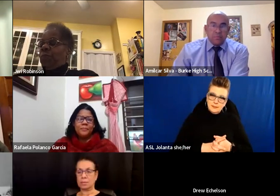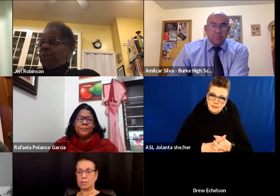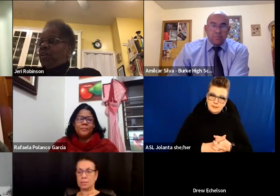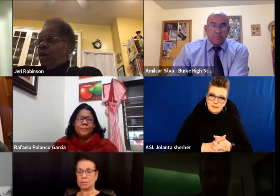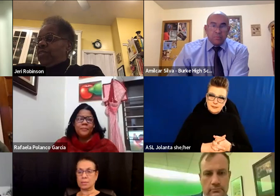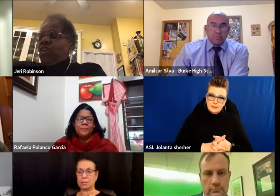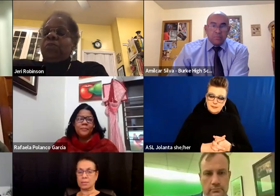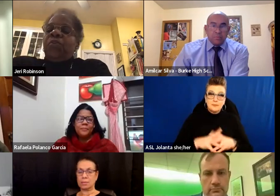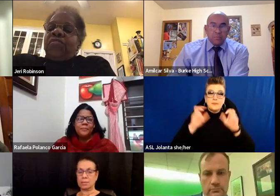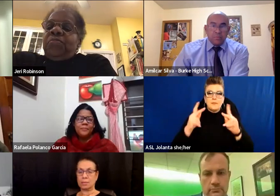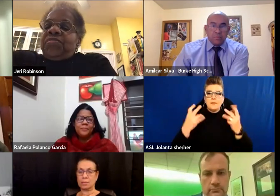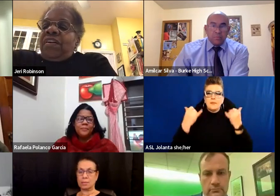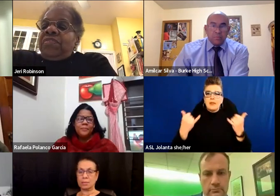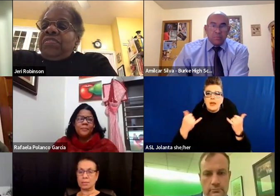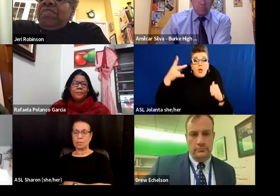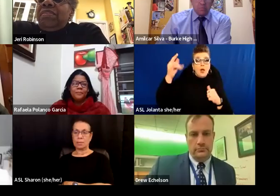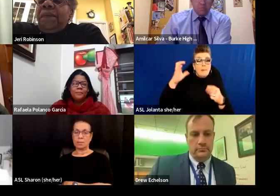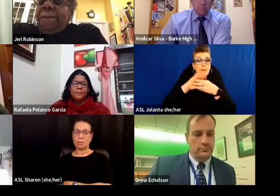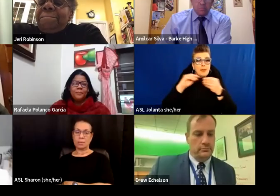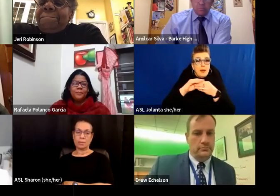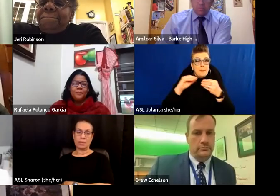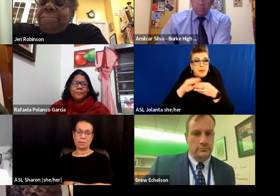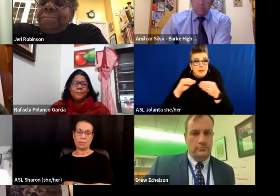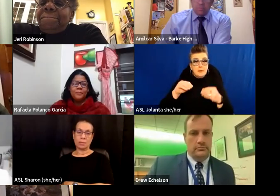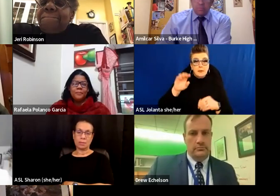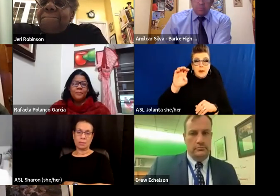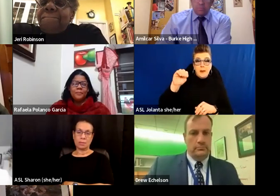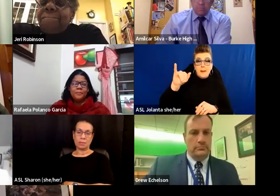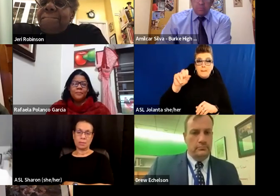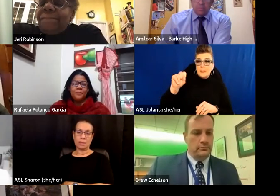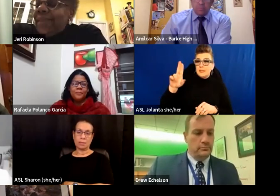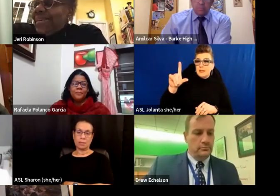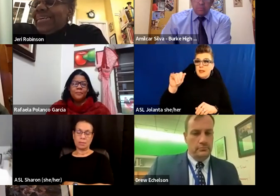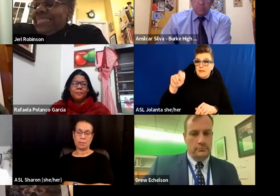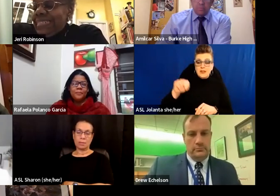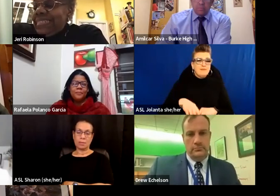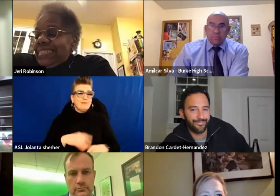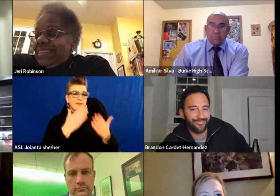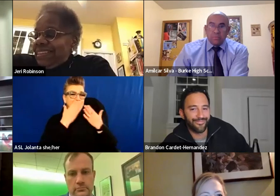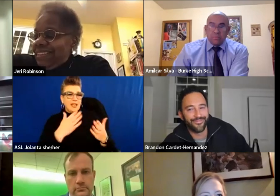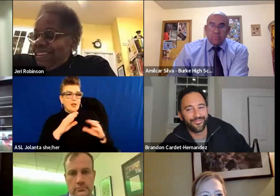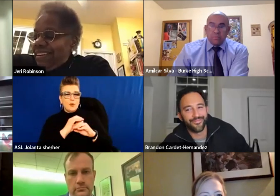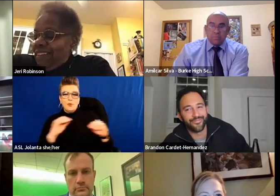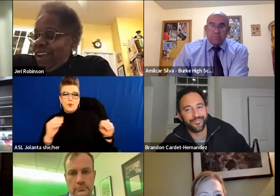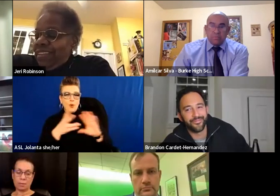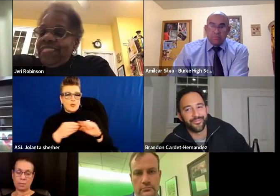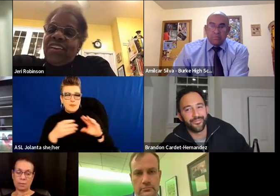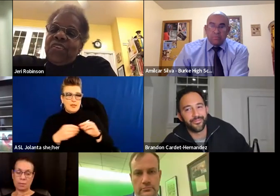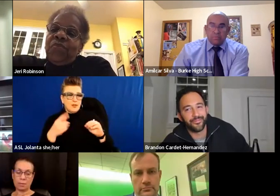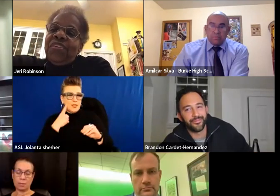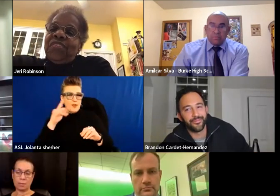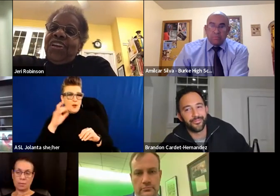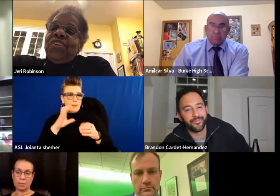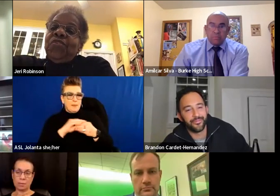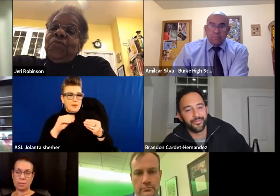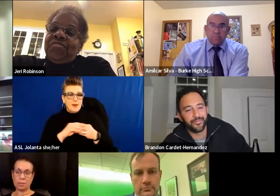on to public comment on reports ms sullivan thank you chair we have no speakers or public comments on reports all right thank